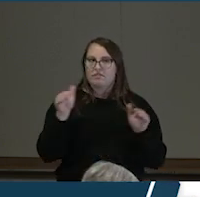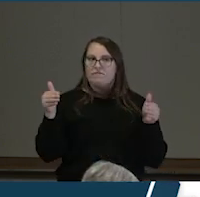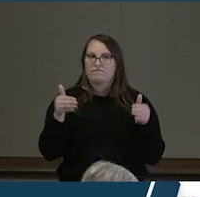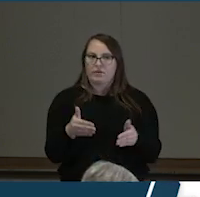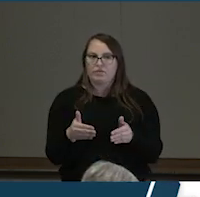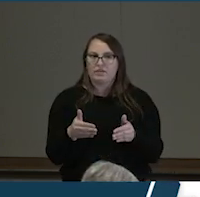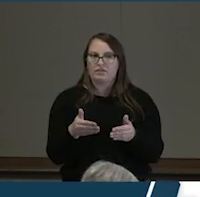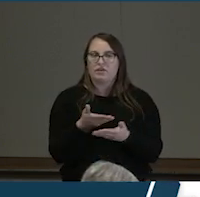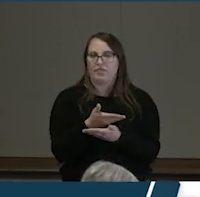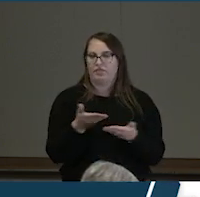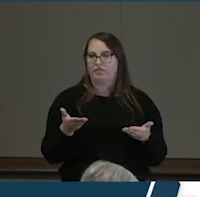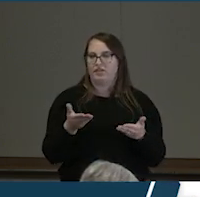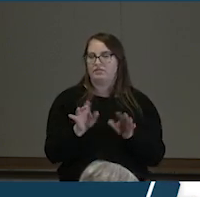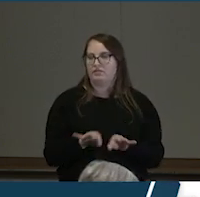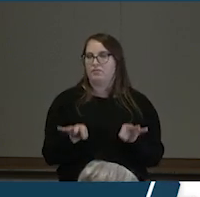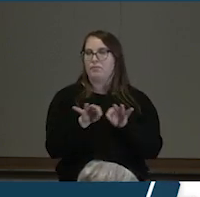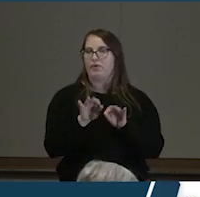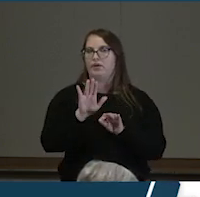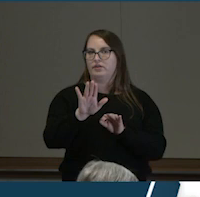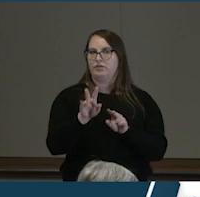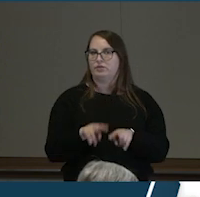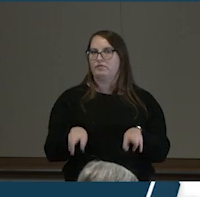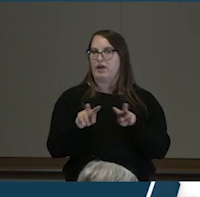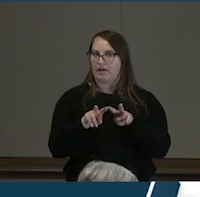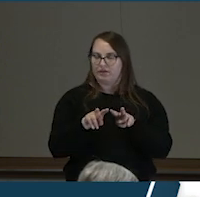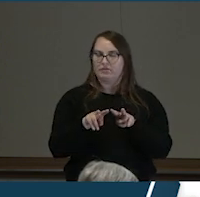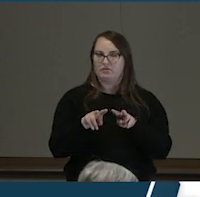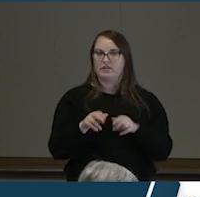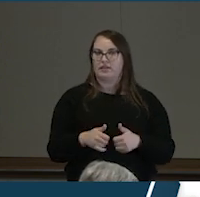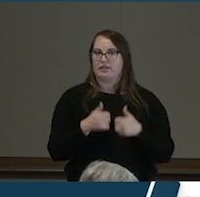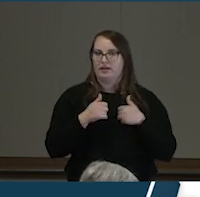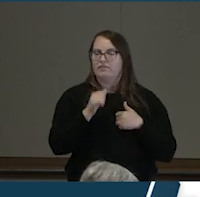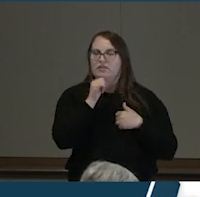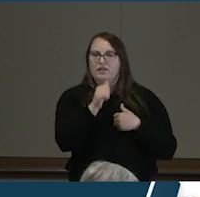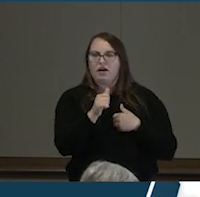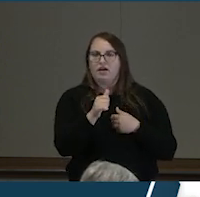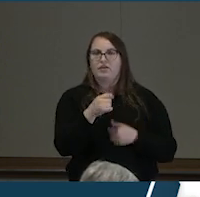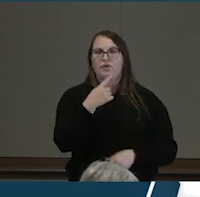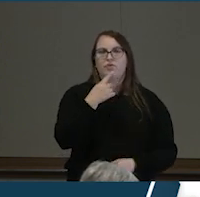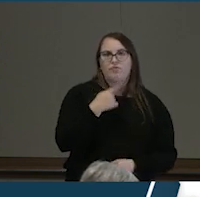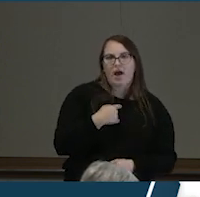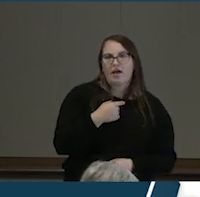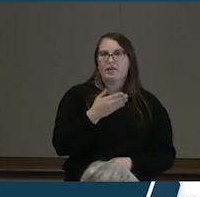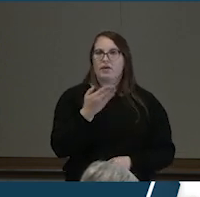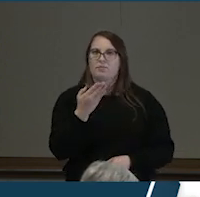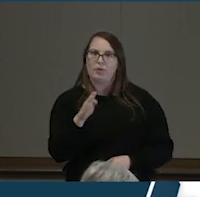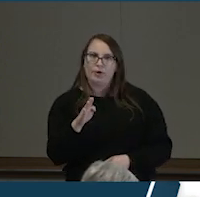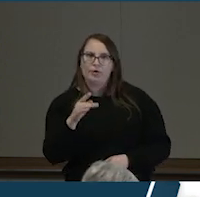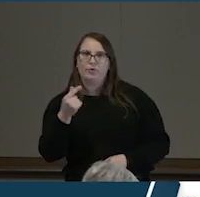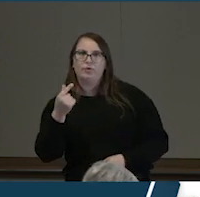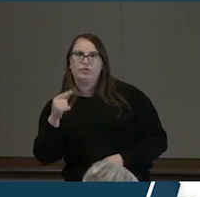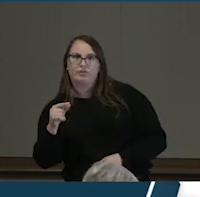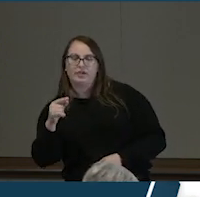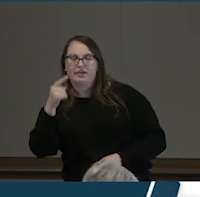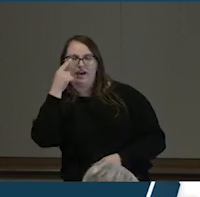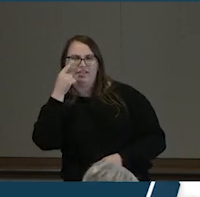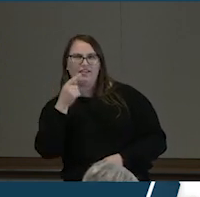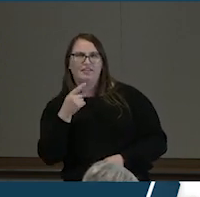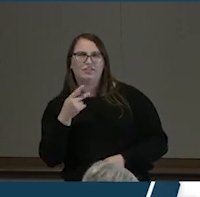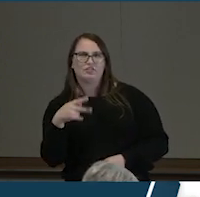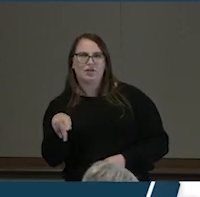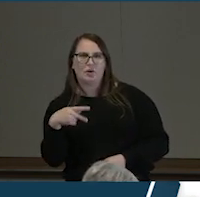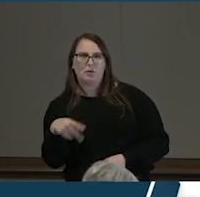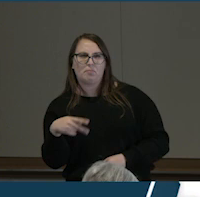need, and not, is it red, blue, green? I think there's even a purple party. I can't keep track